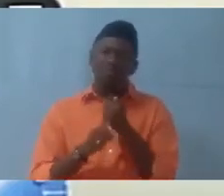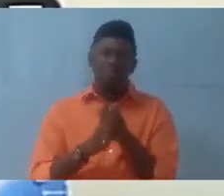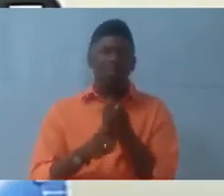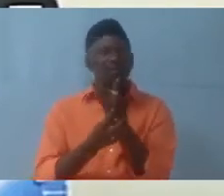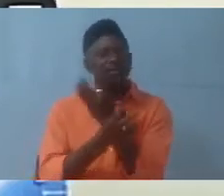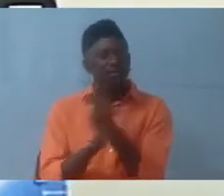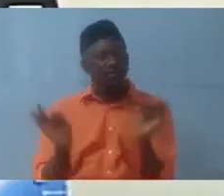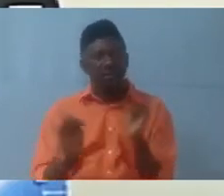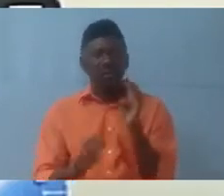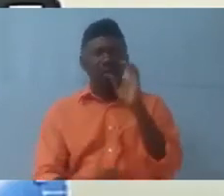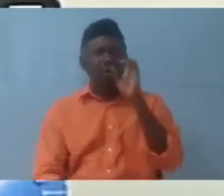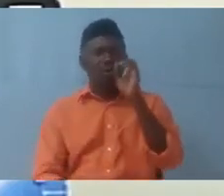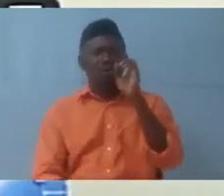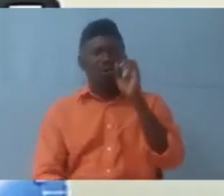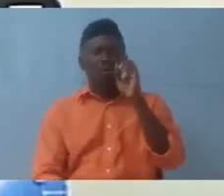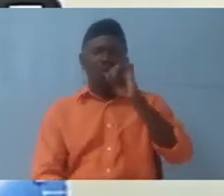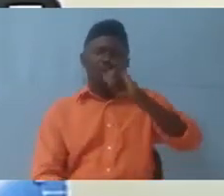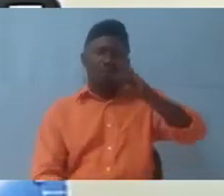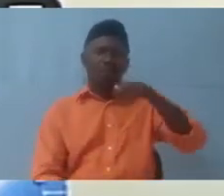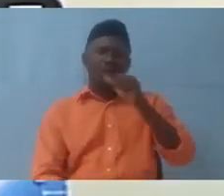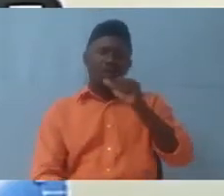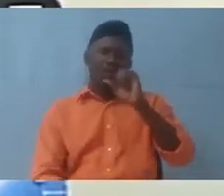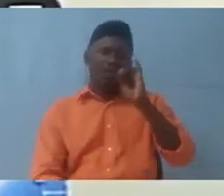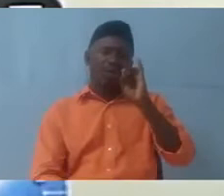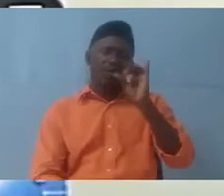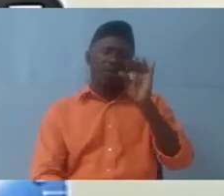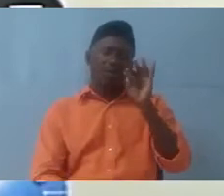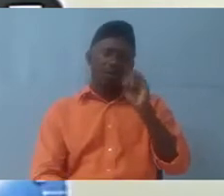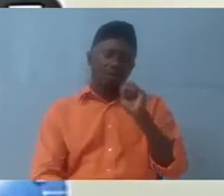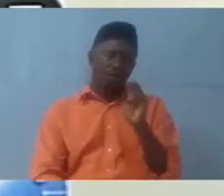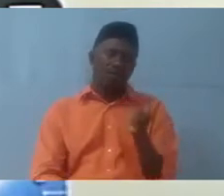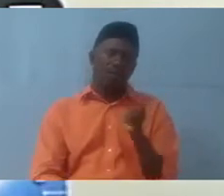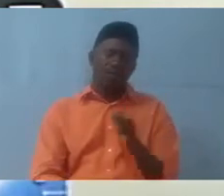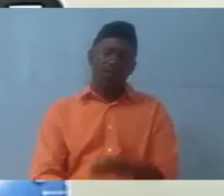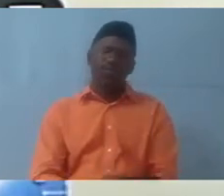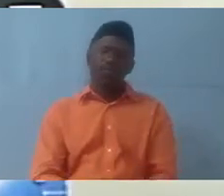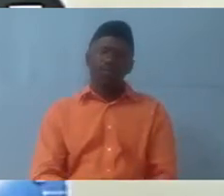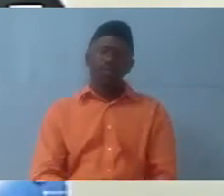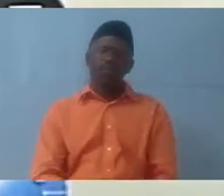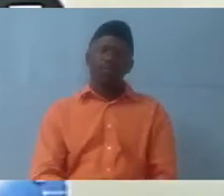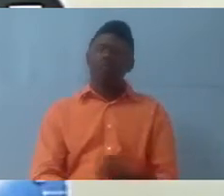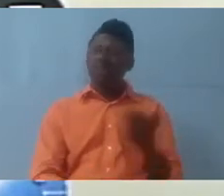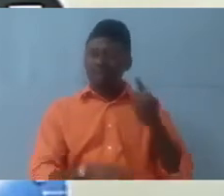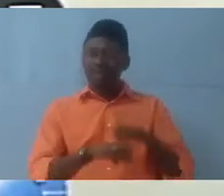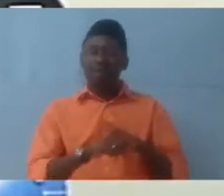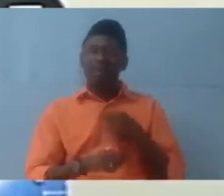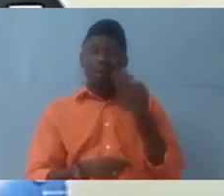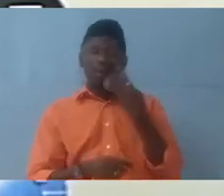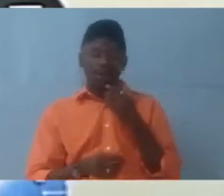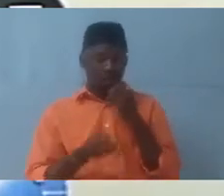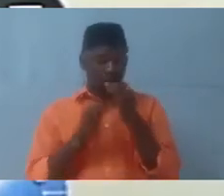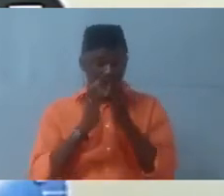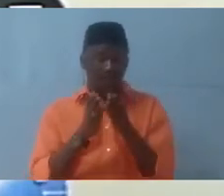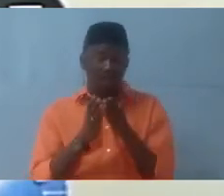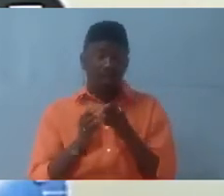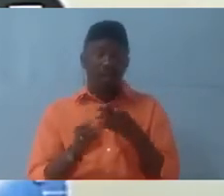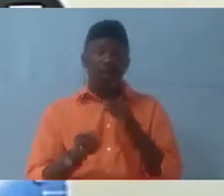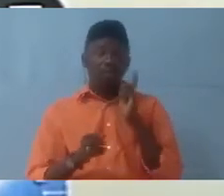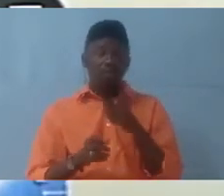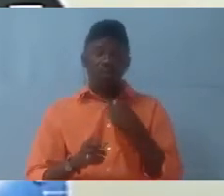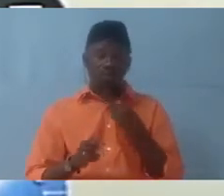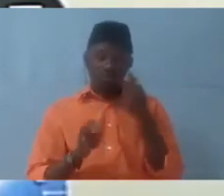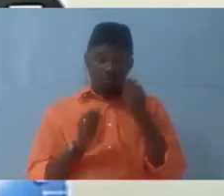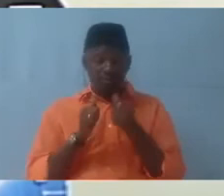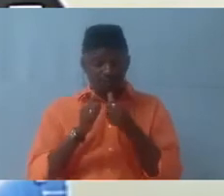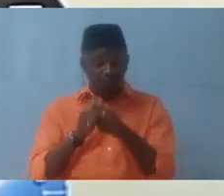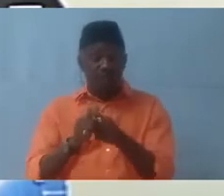def dara when the CJ made the comment that we must always look at the interest of the government at the time jamono bi nga xamene waxna li ne